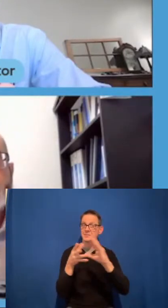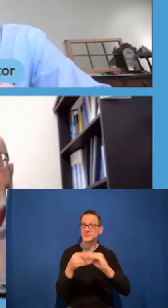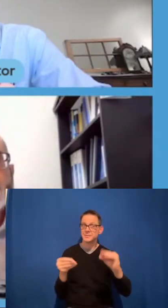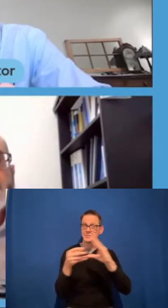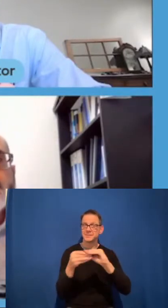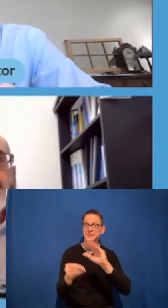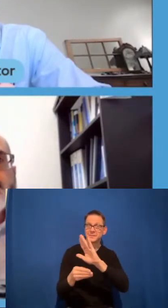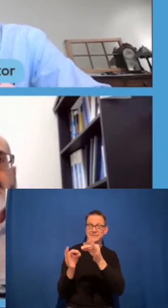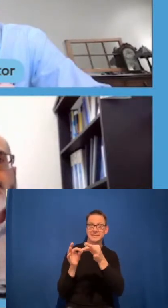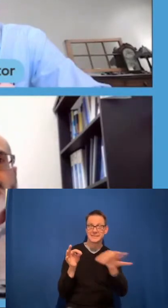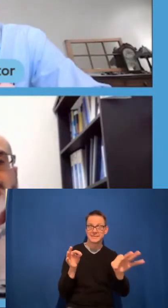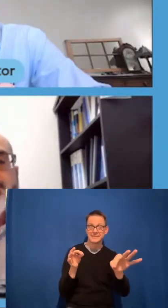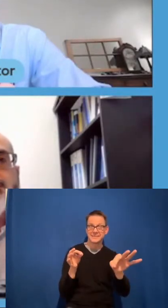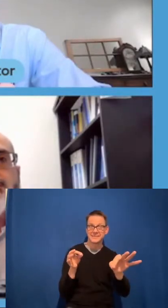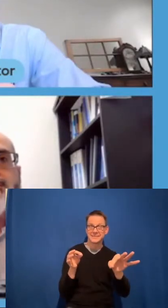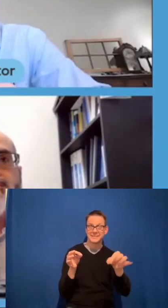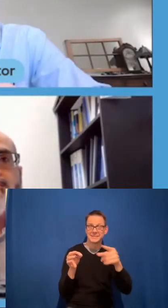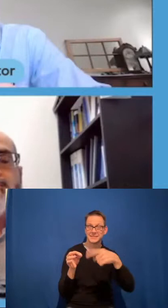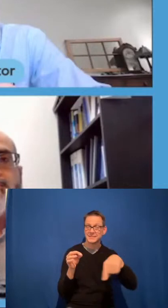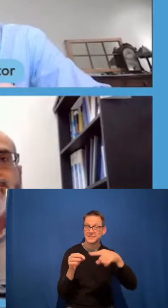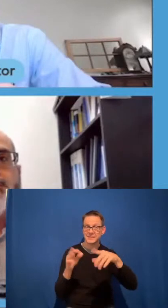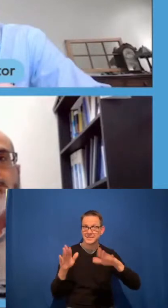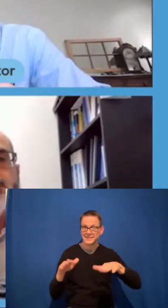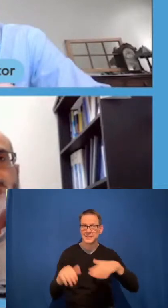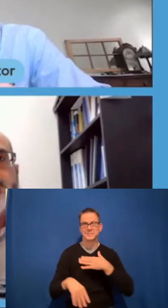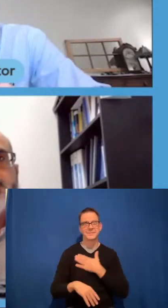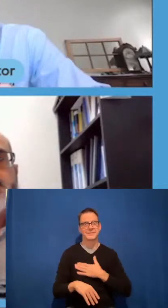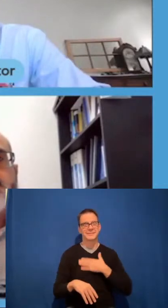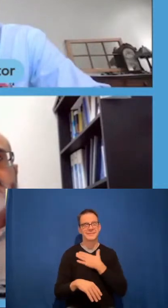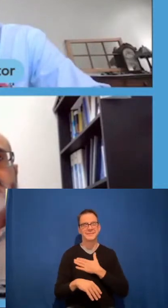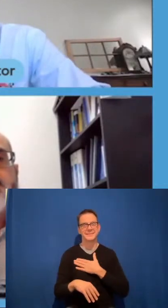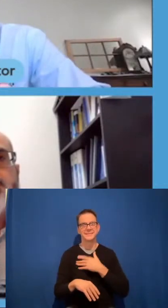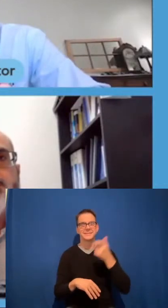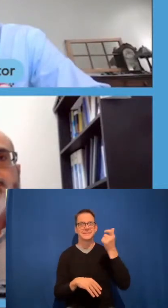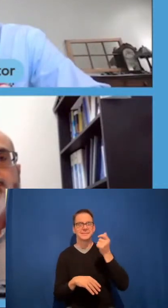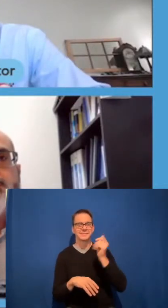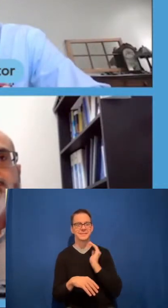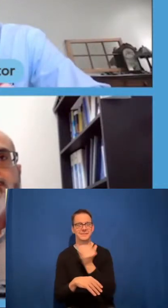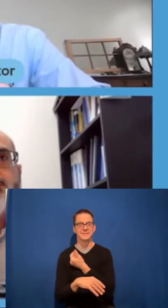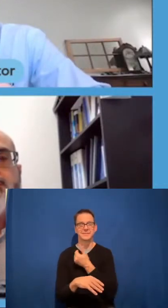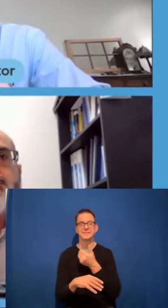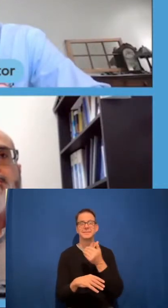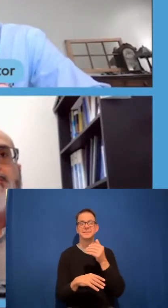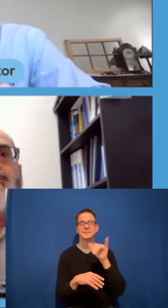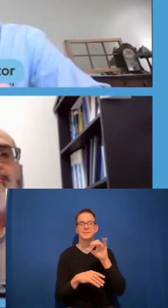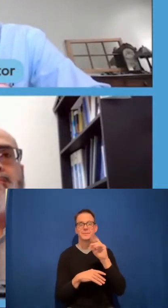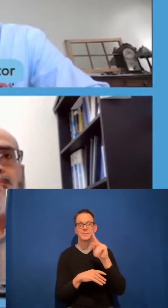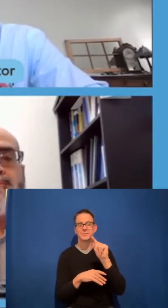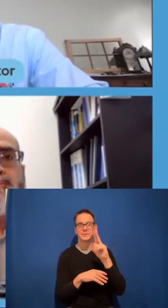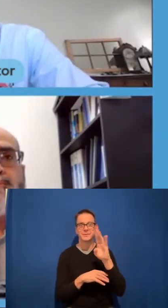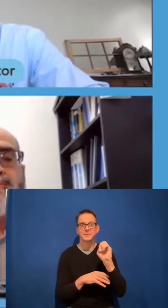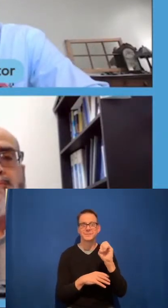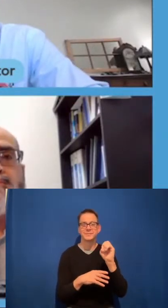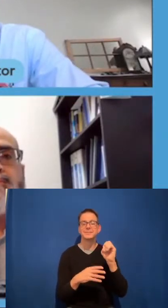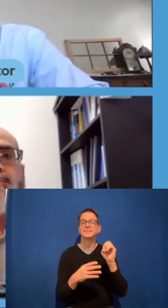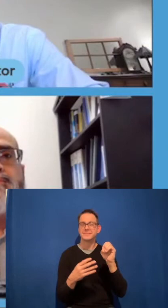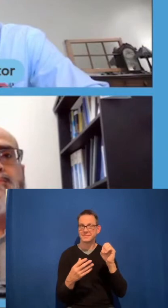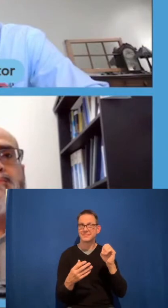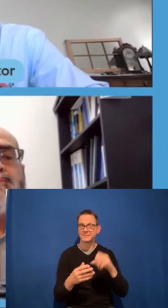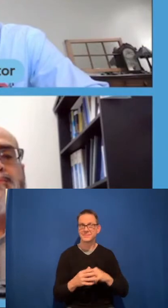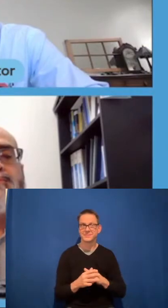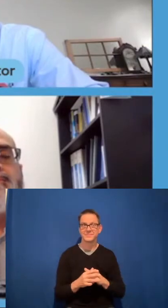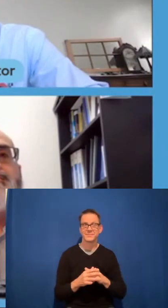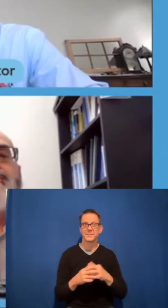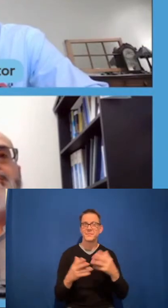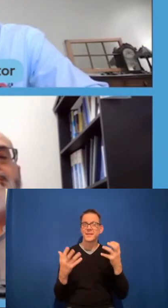And if you don't already, please subscribe to our YouTube channel and or to the podcast on the service of your choice. Not only will this allow you